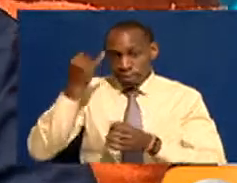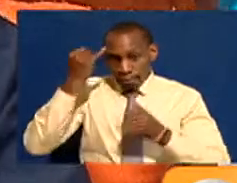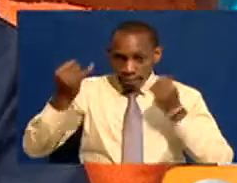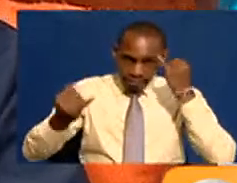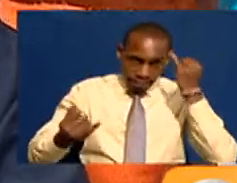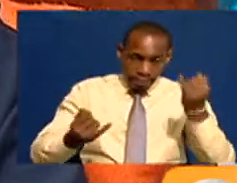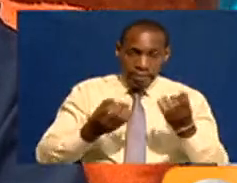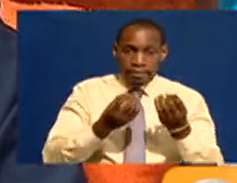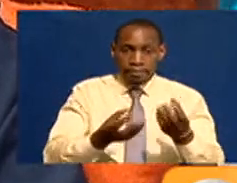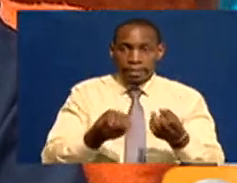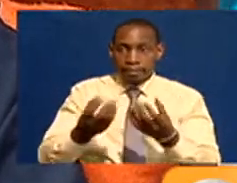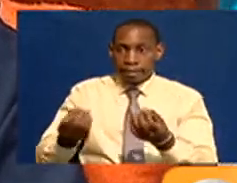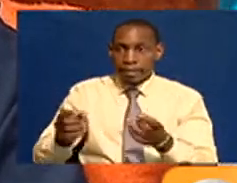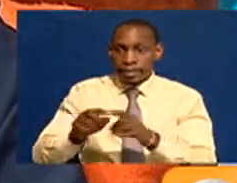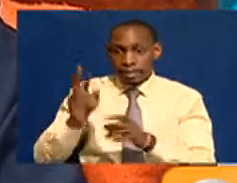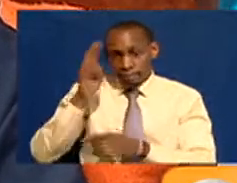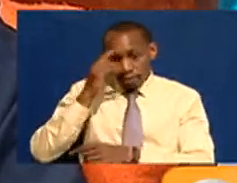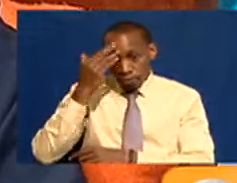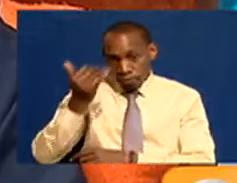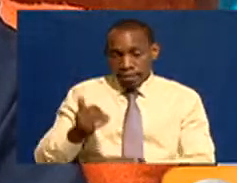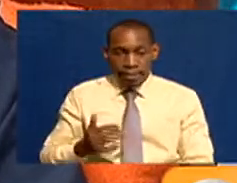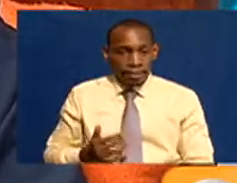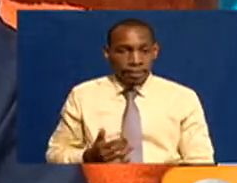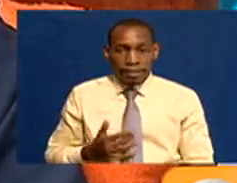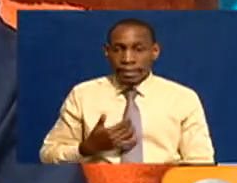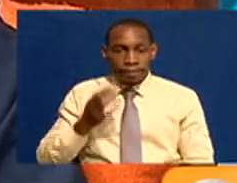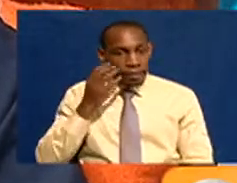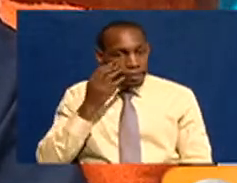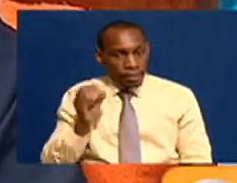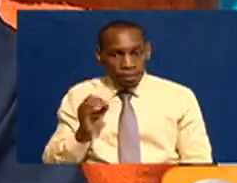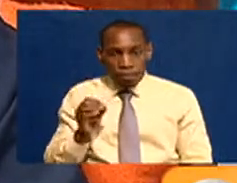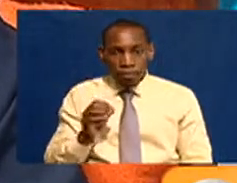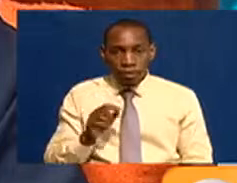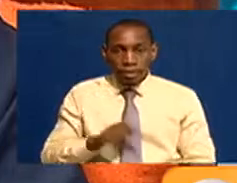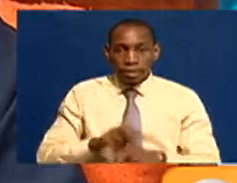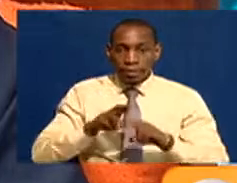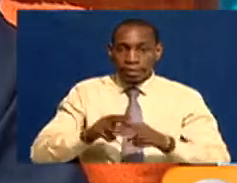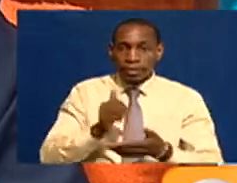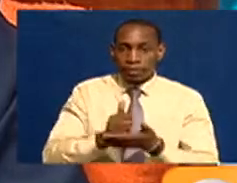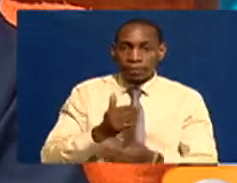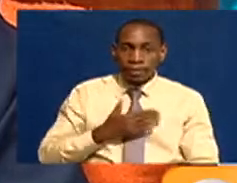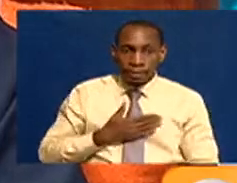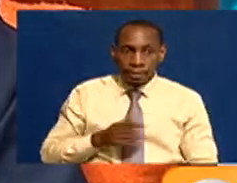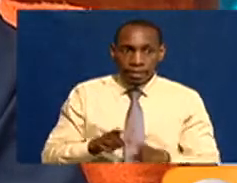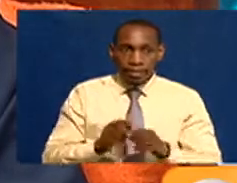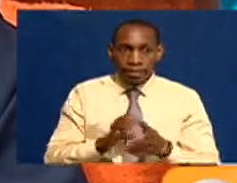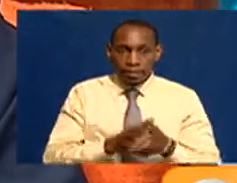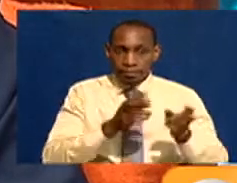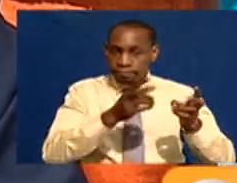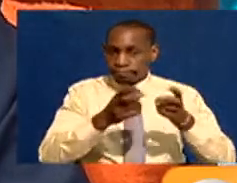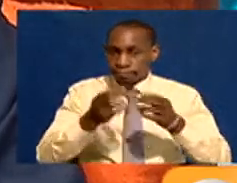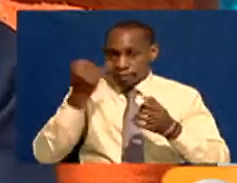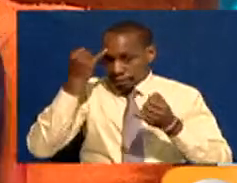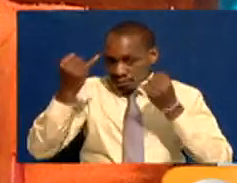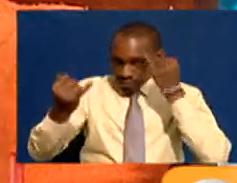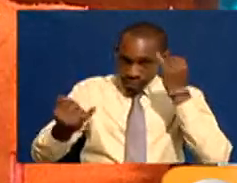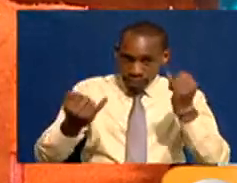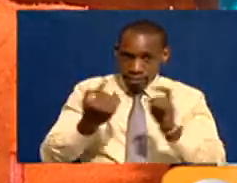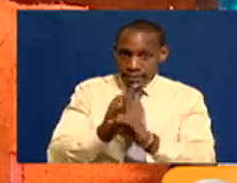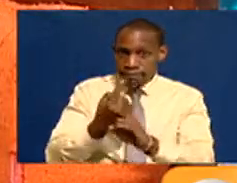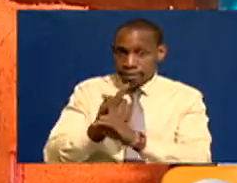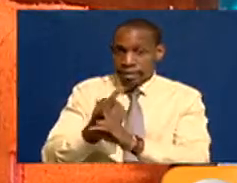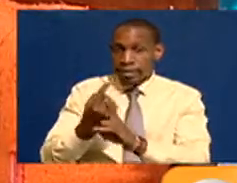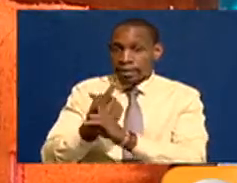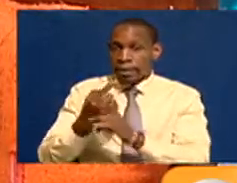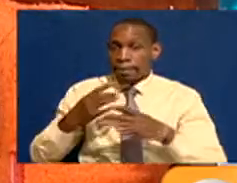And that's why I don't feel sad that when I sit in my office and listen to as many different ideas as possible from different